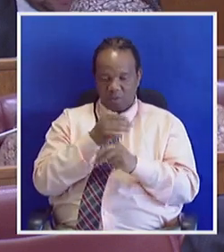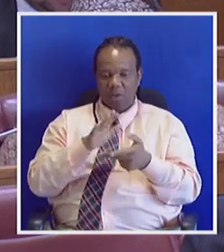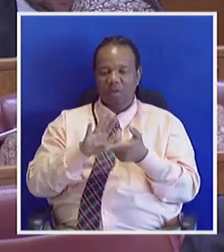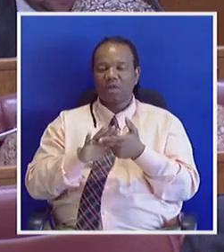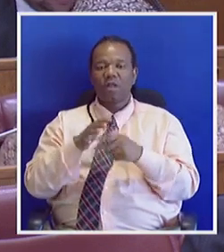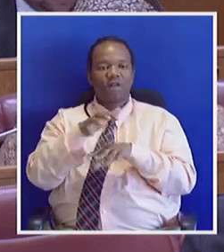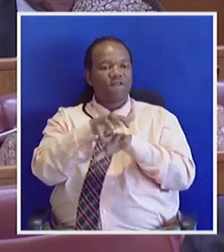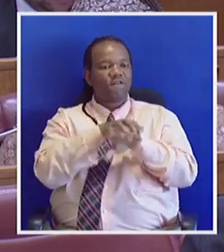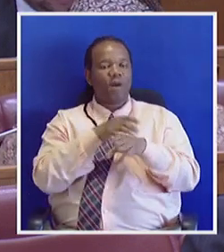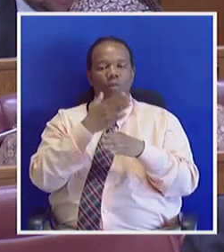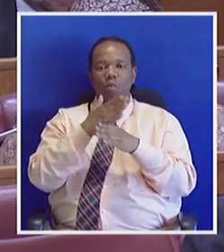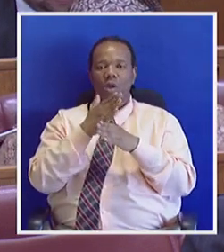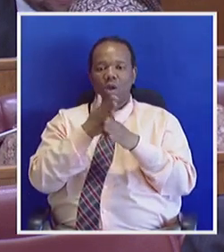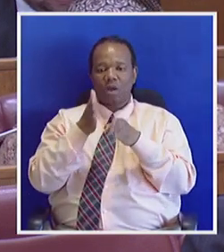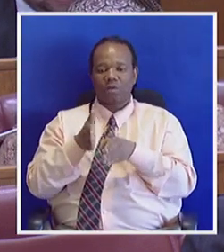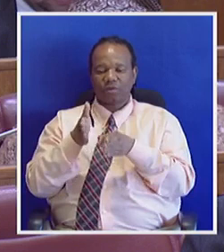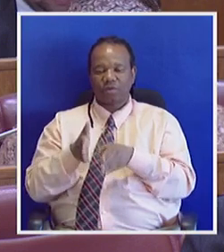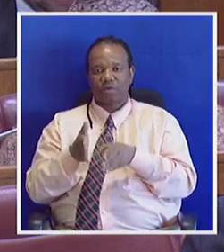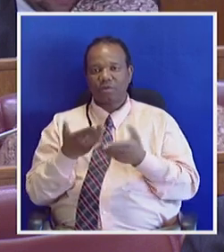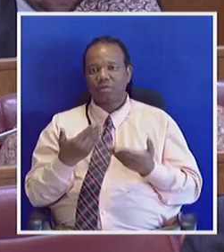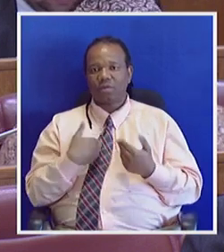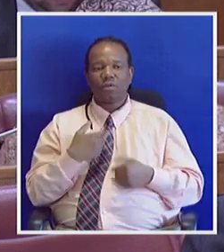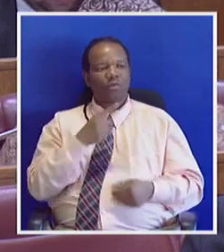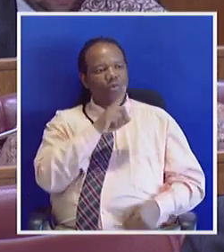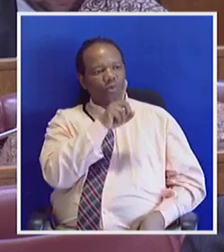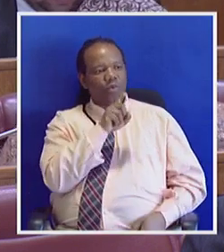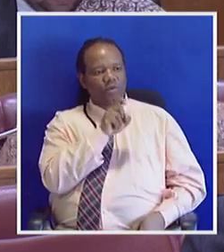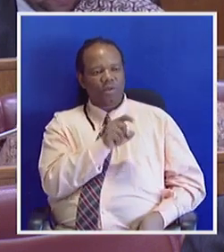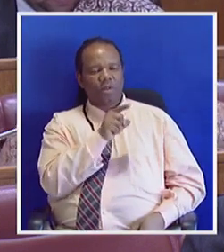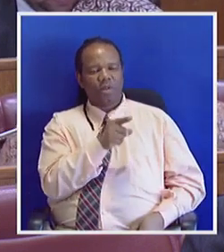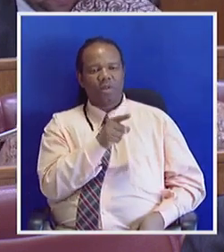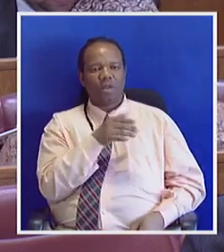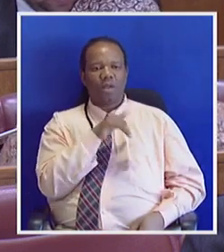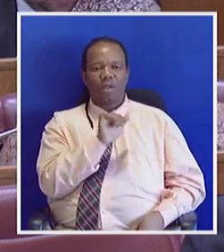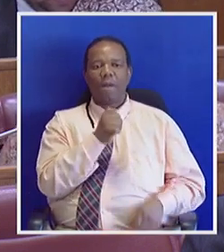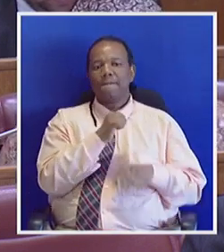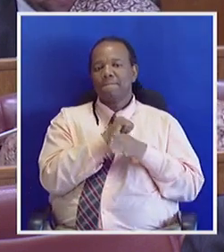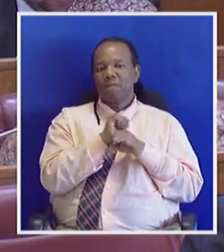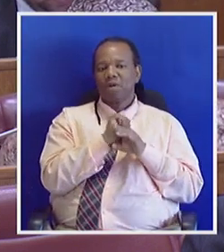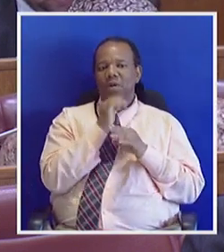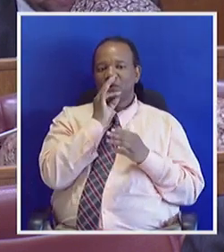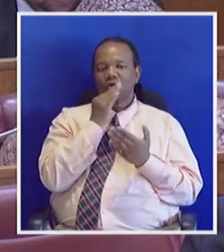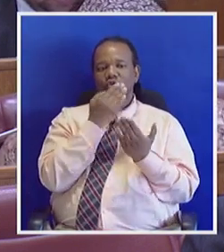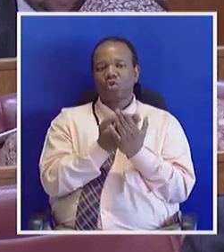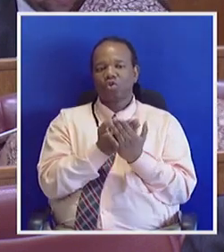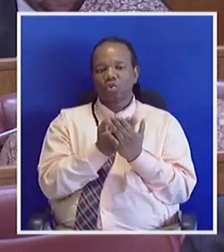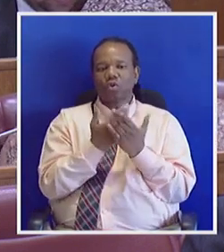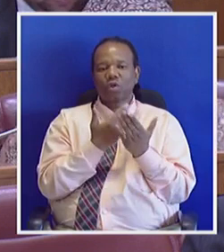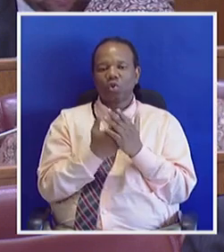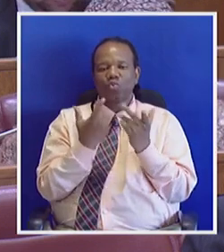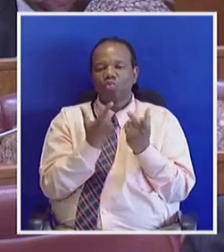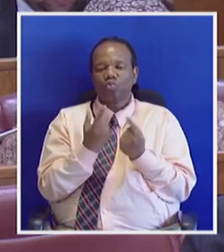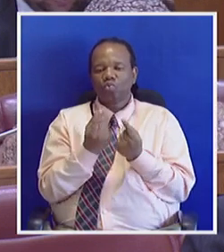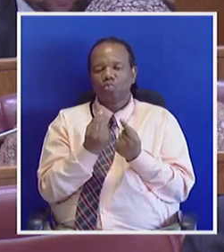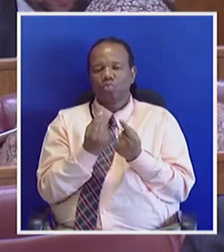you tell us, Deputy President, what practical suggestions or what practical steps are considered